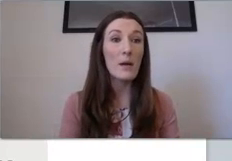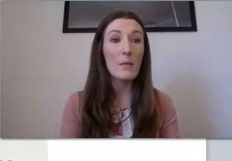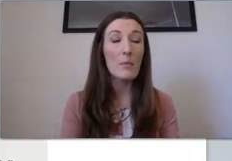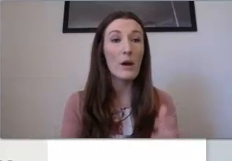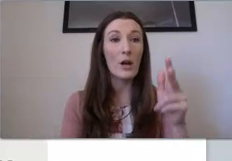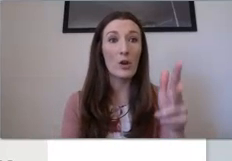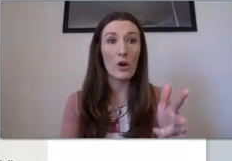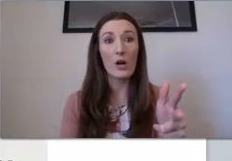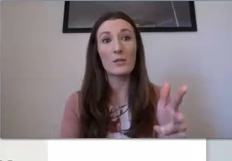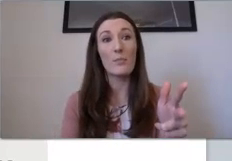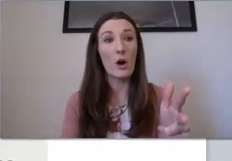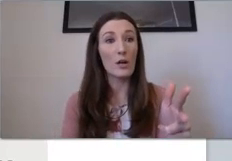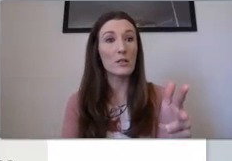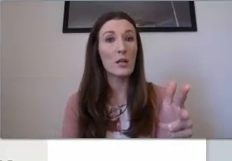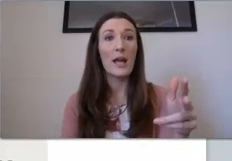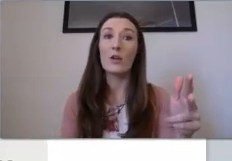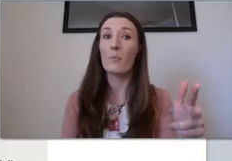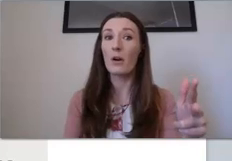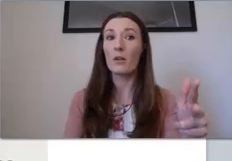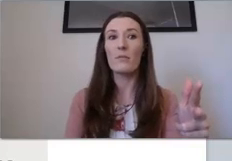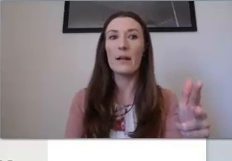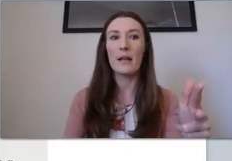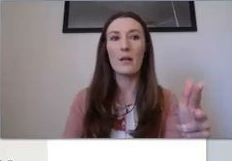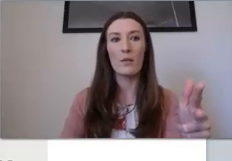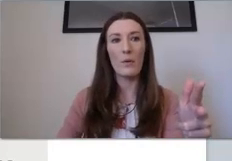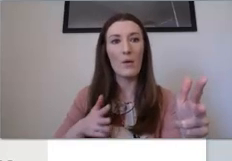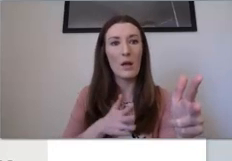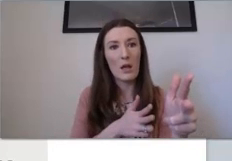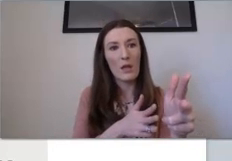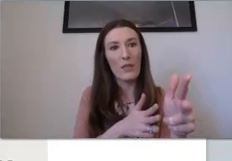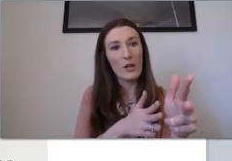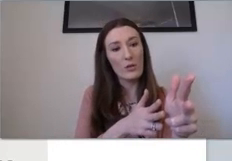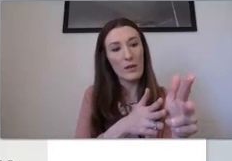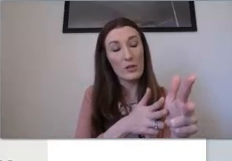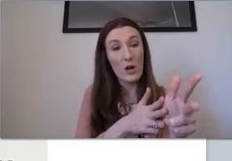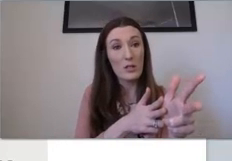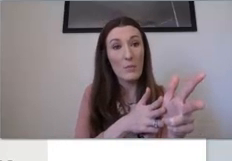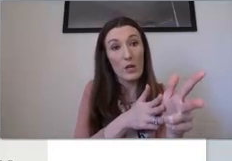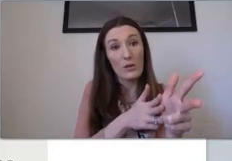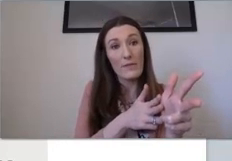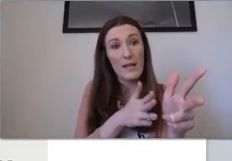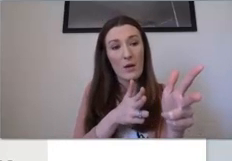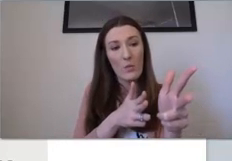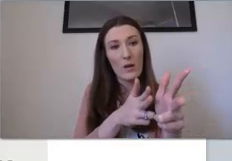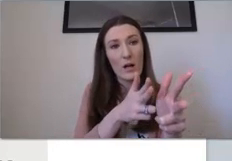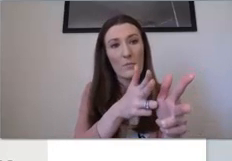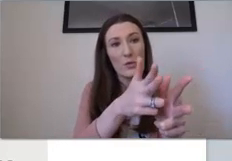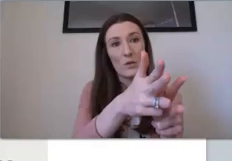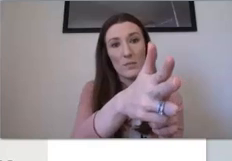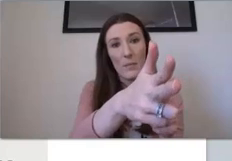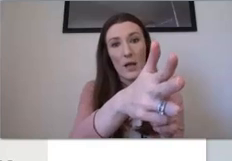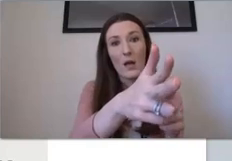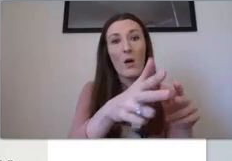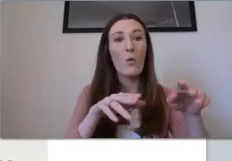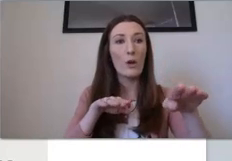side swipe where your car's parked and you park on the right side of the road, then your non-dominant, your left hand would come do